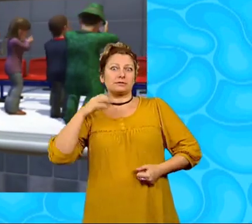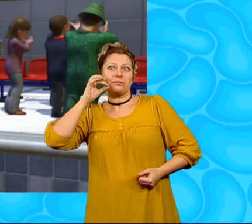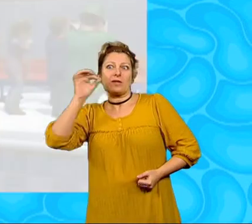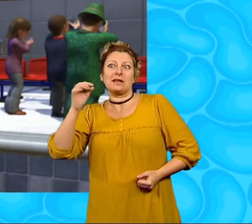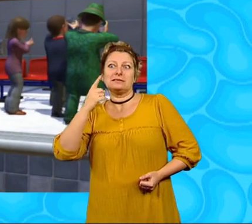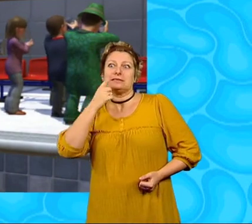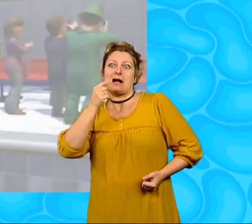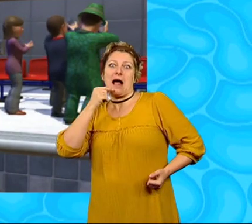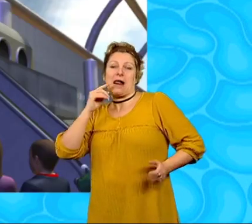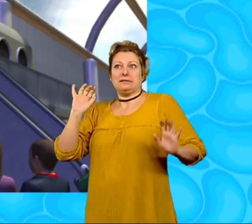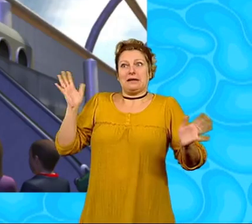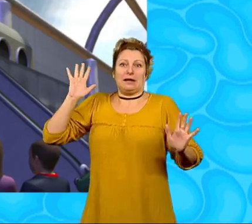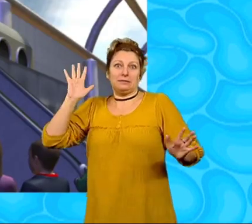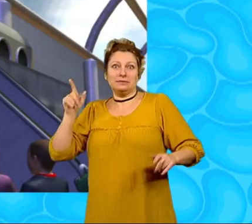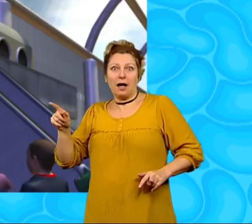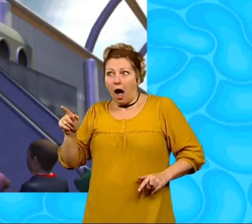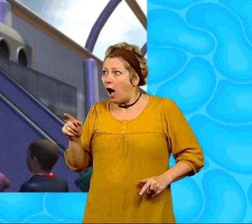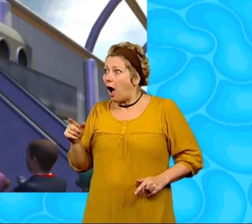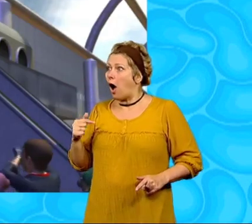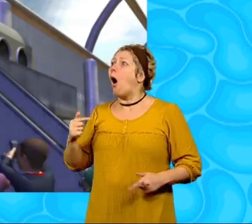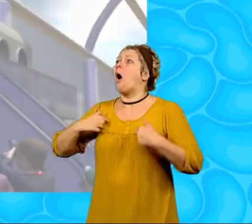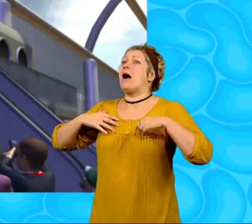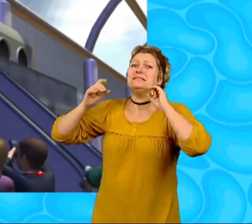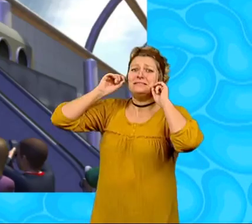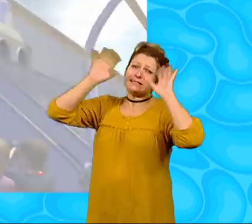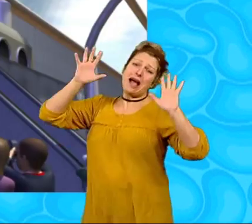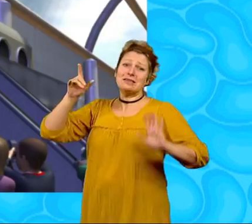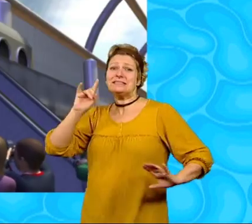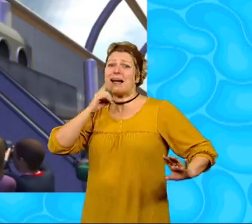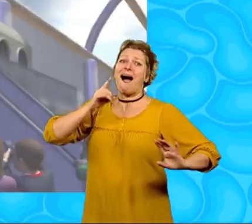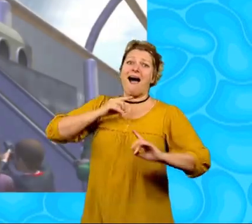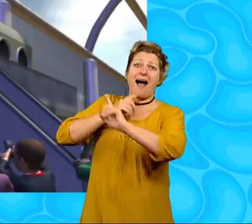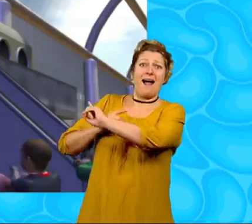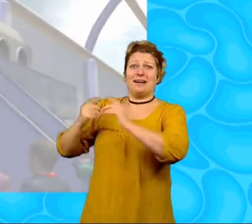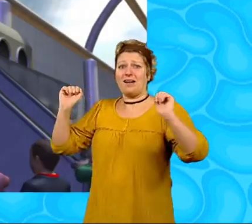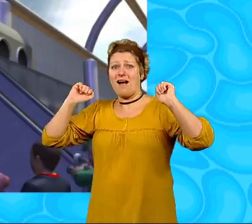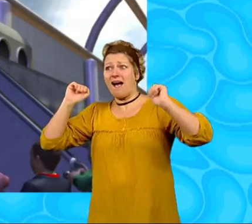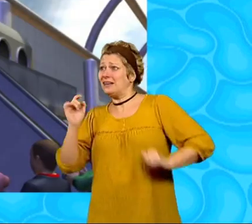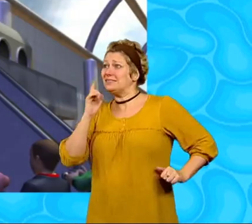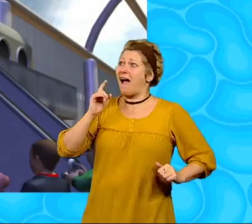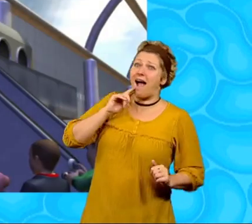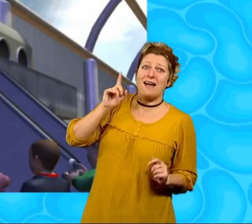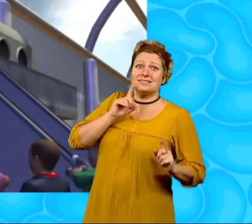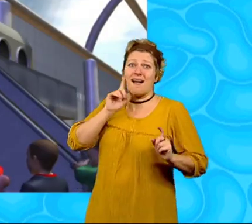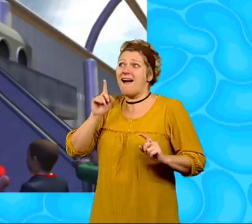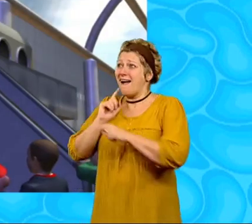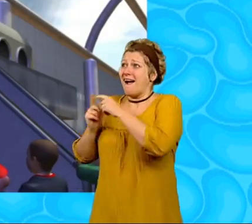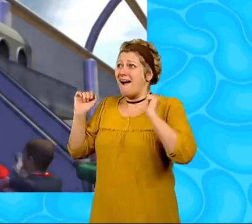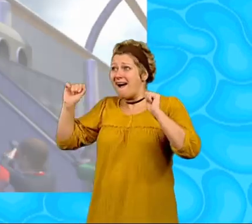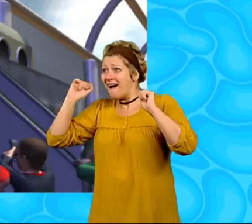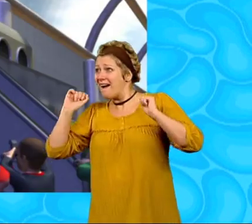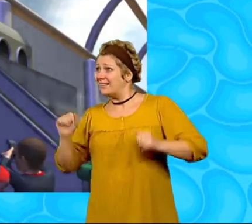Scarlet Redfern to come. Where was Scarlet? Scarlet! Scarlet! Scarlet! Scarlet! Scarlet!